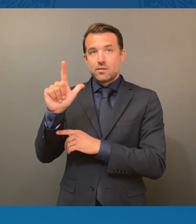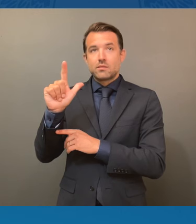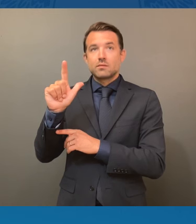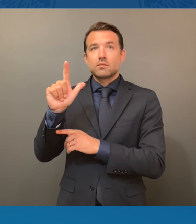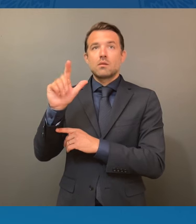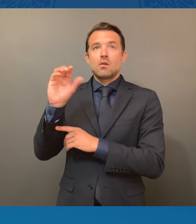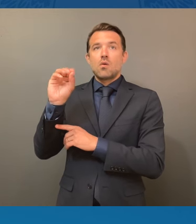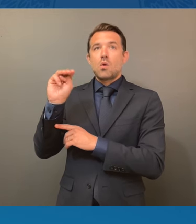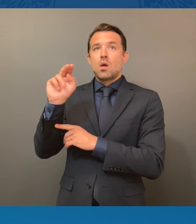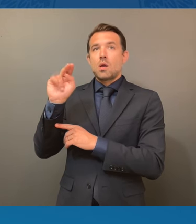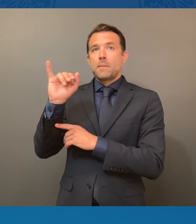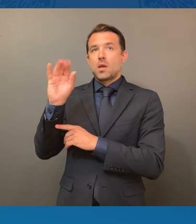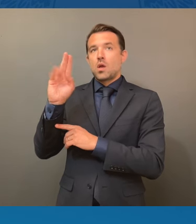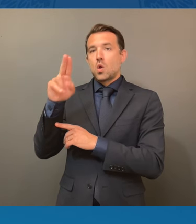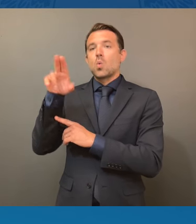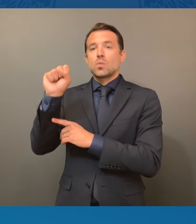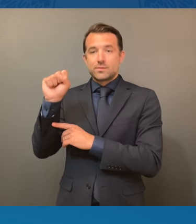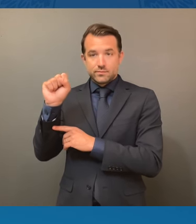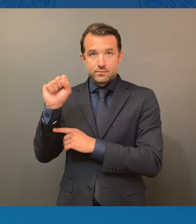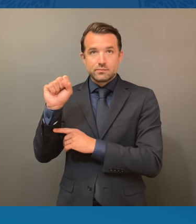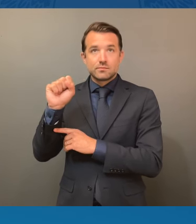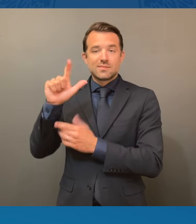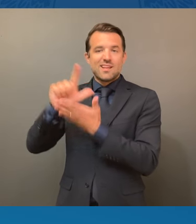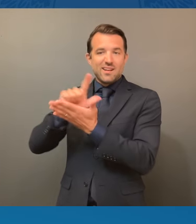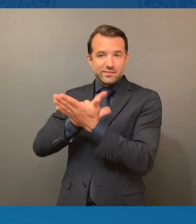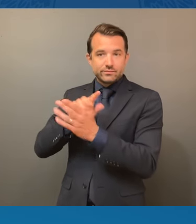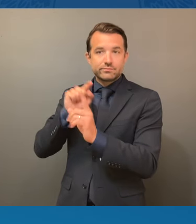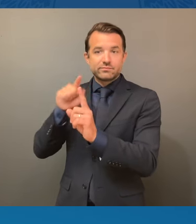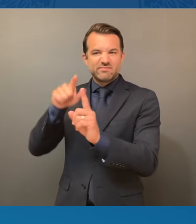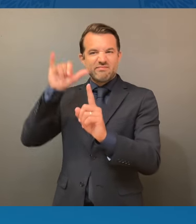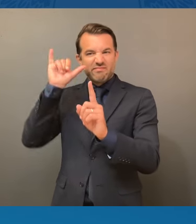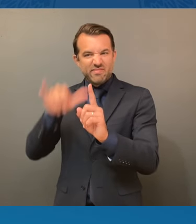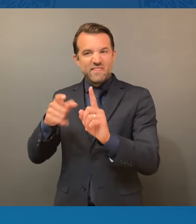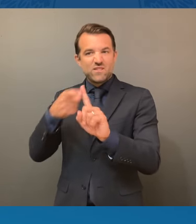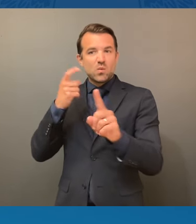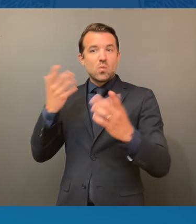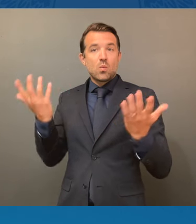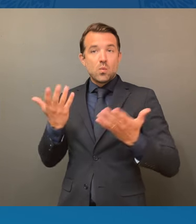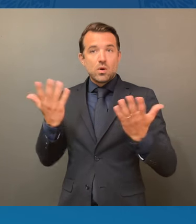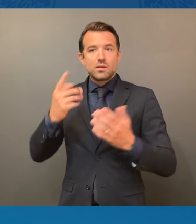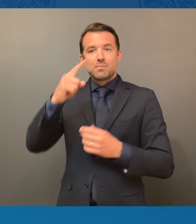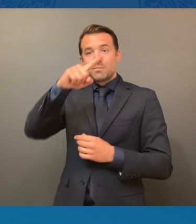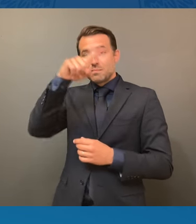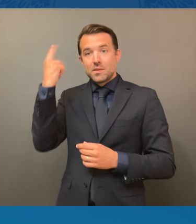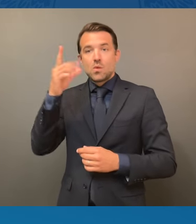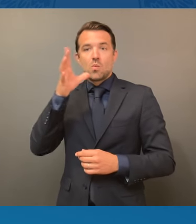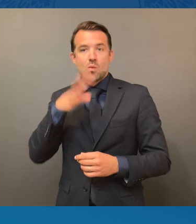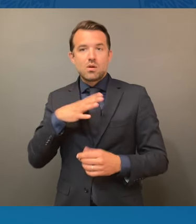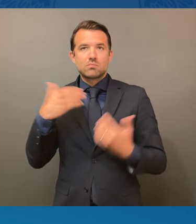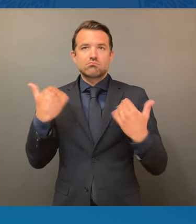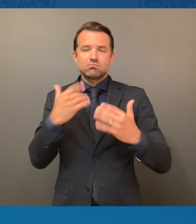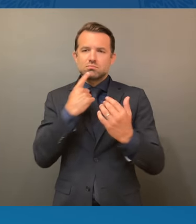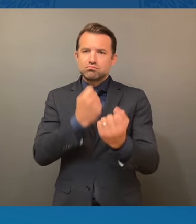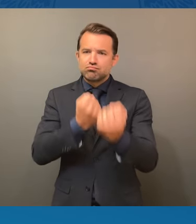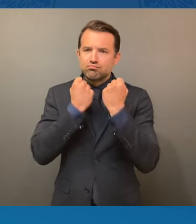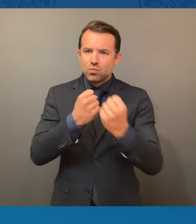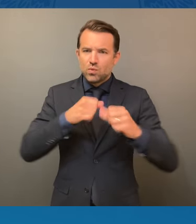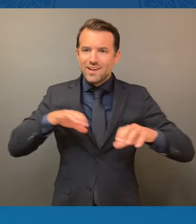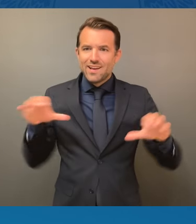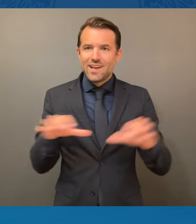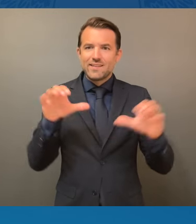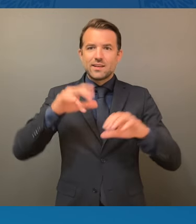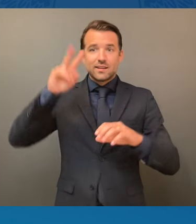a woman of action representing us. Vice President Harris, her work did not stop in the